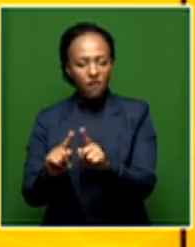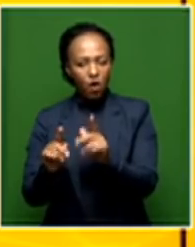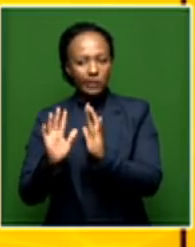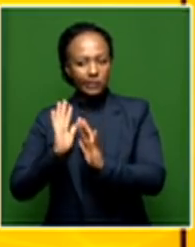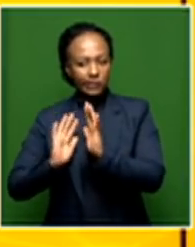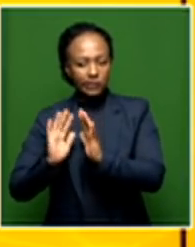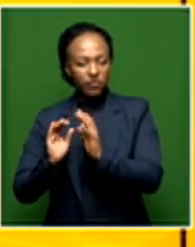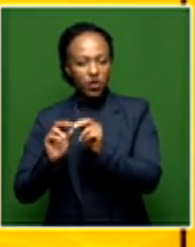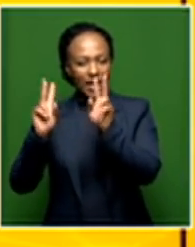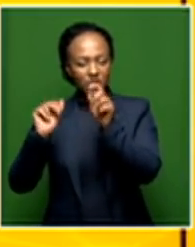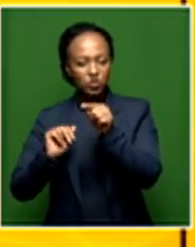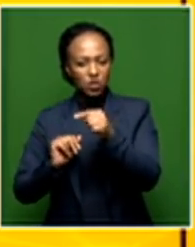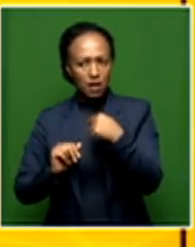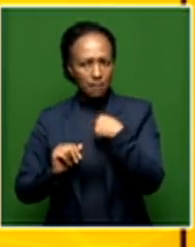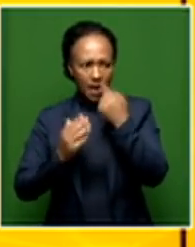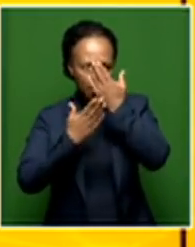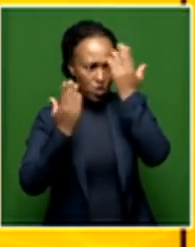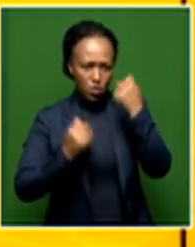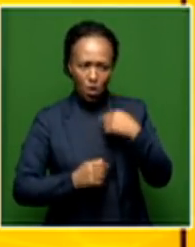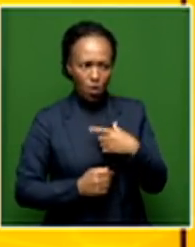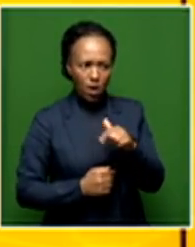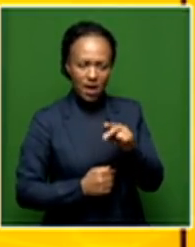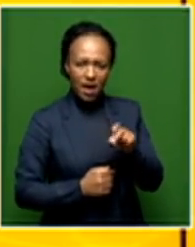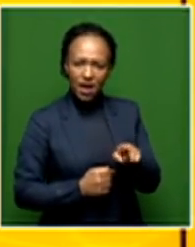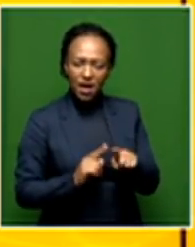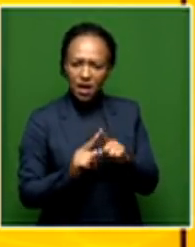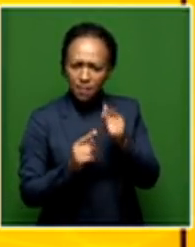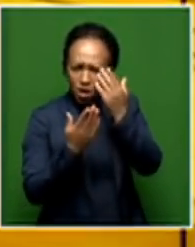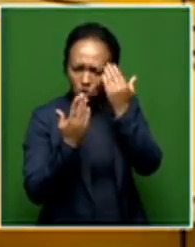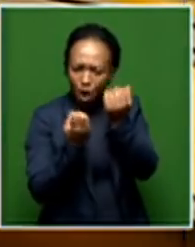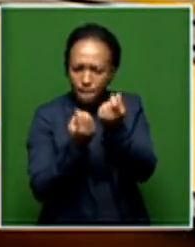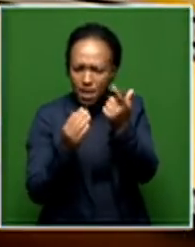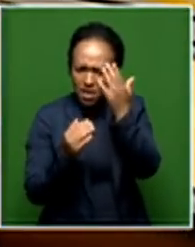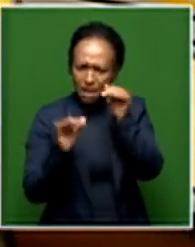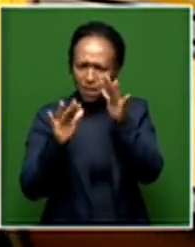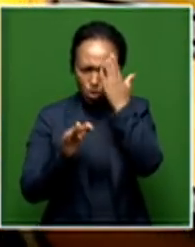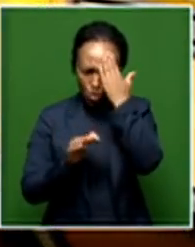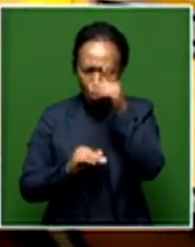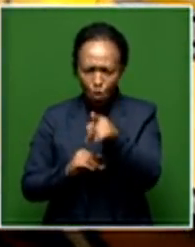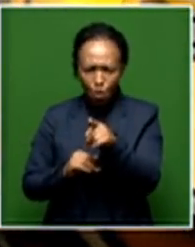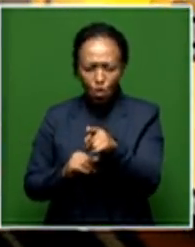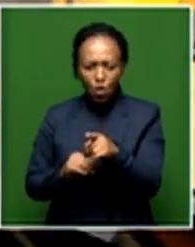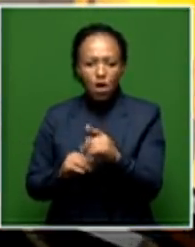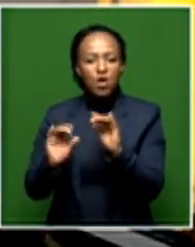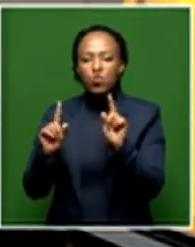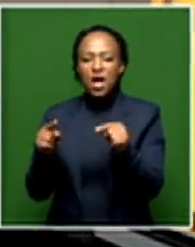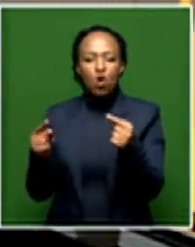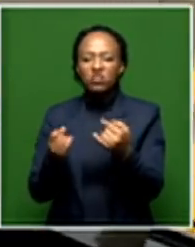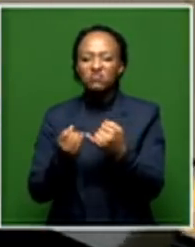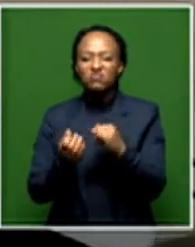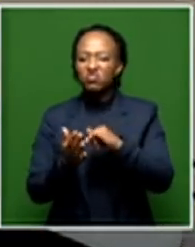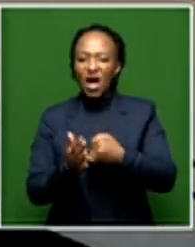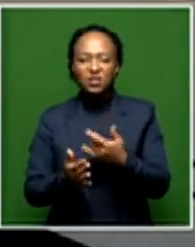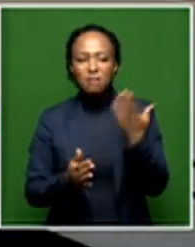some of these issues. See, I didn't know that, Leanne, and I don't know how many people did, that you can't just walk